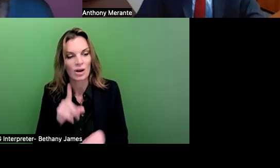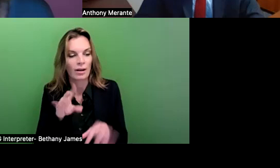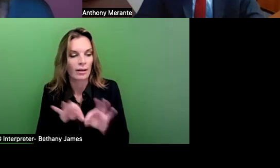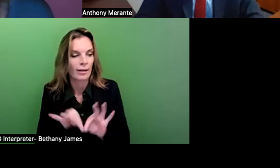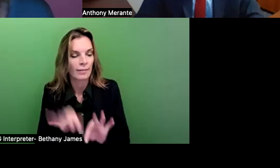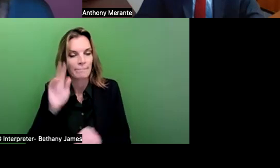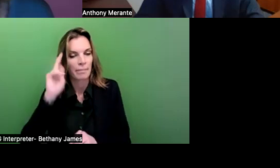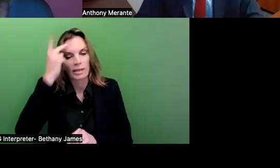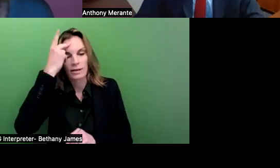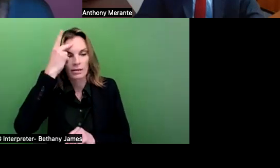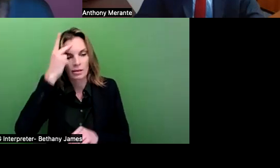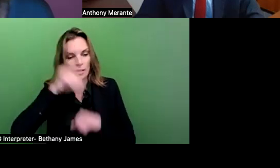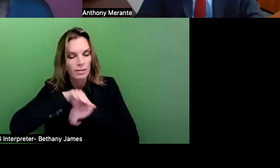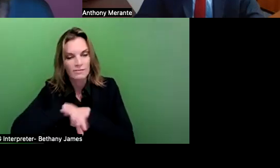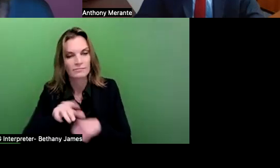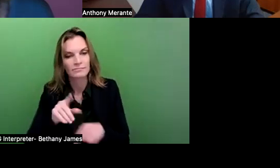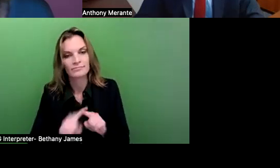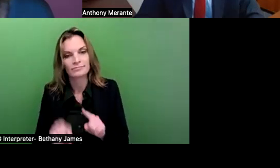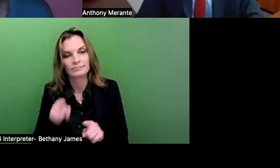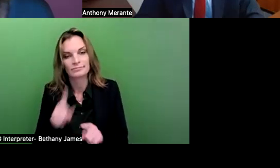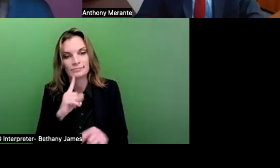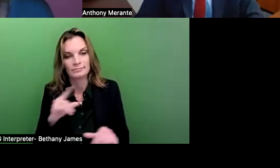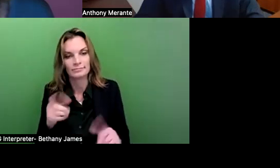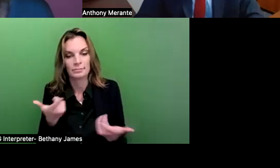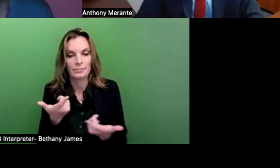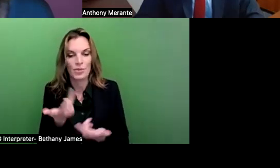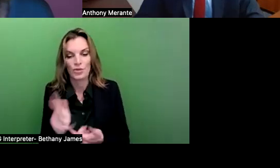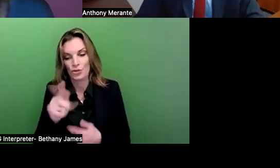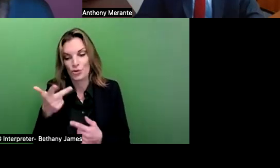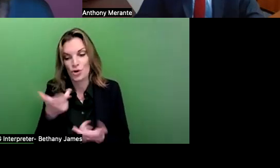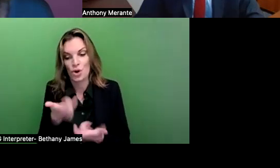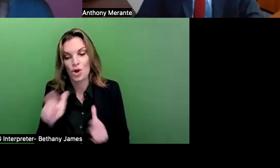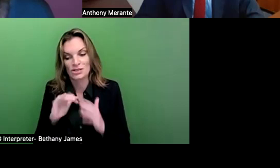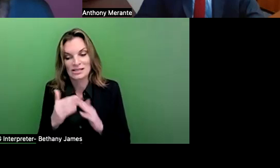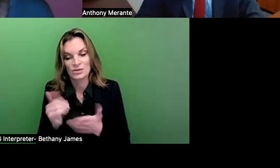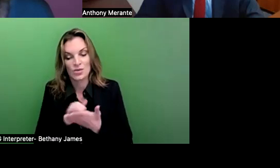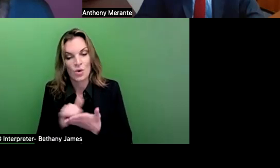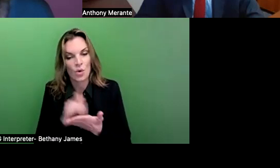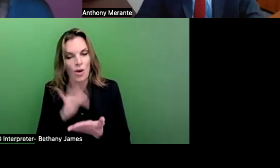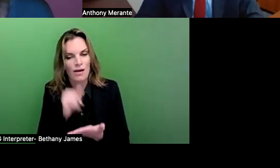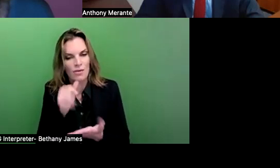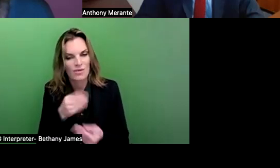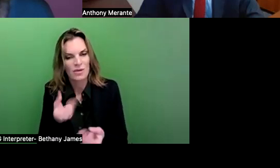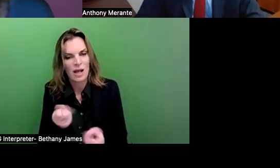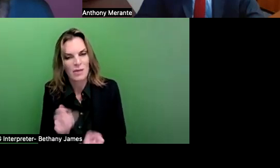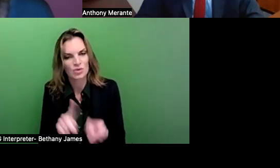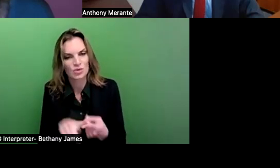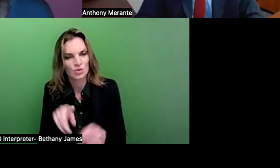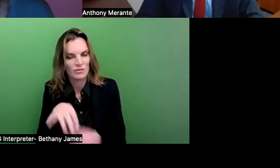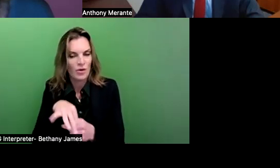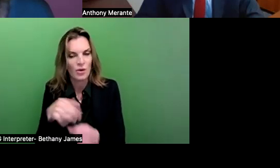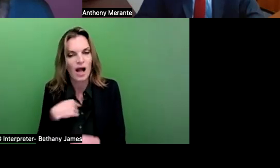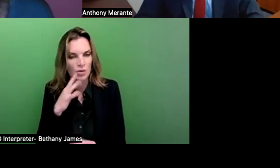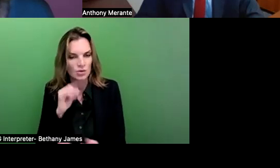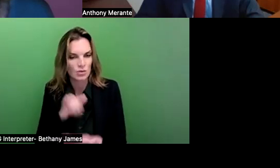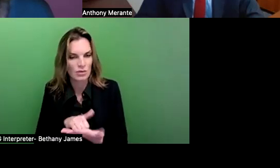if these 211,000, the bragging rights of the 3rd largest city of the state of New York, why didn't you give them the opportunity to vote it? I will do that, and I will